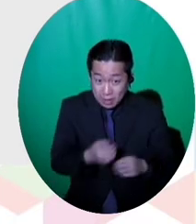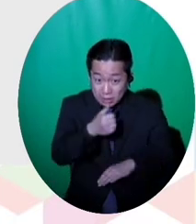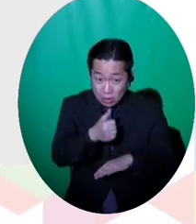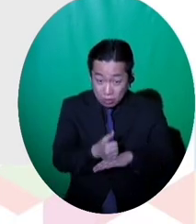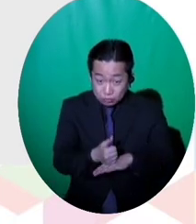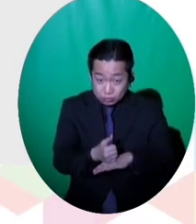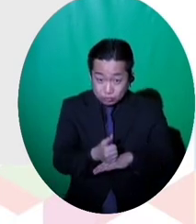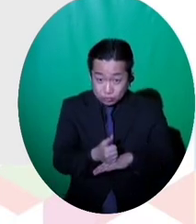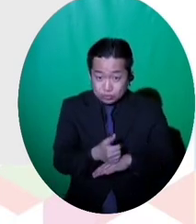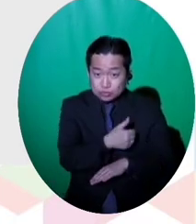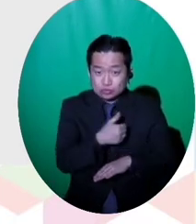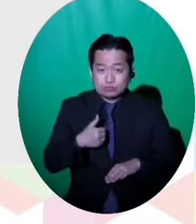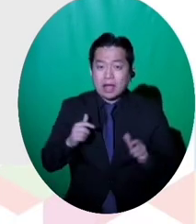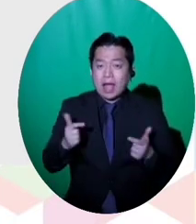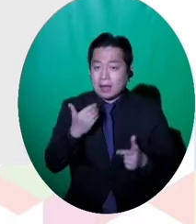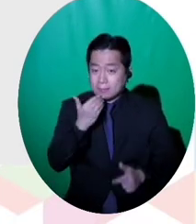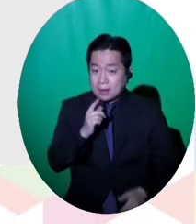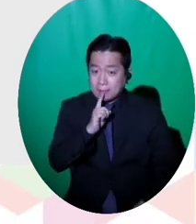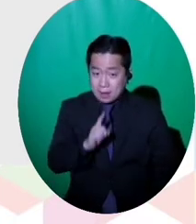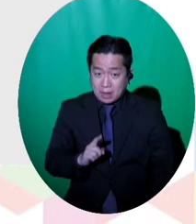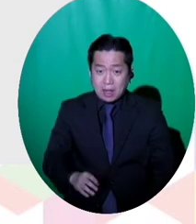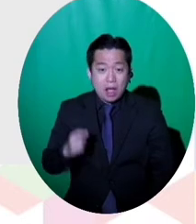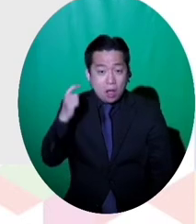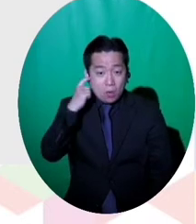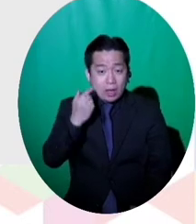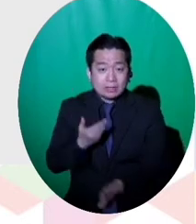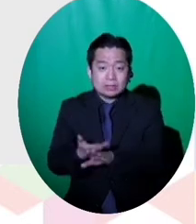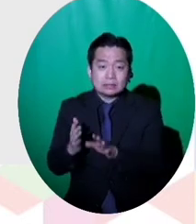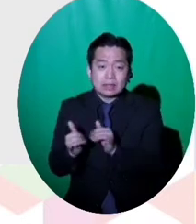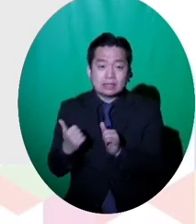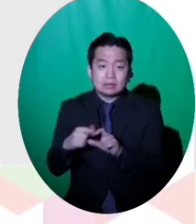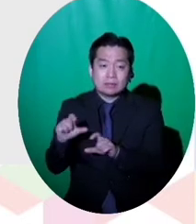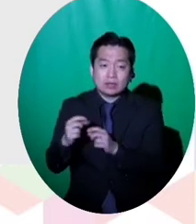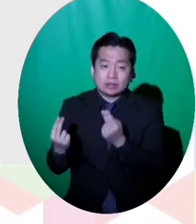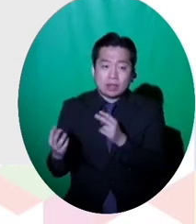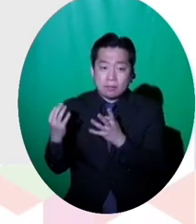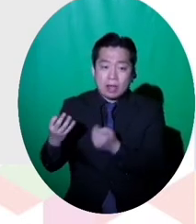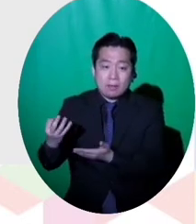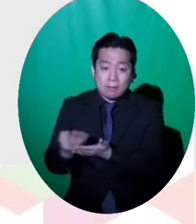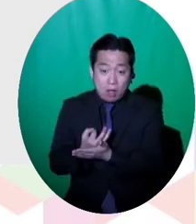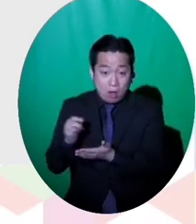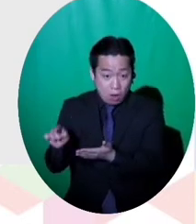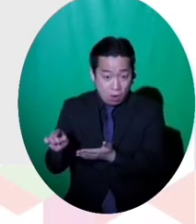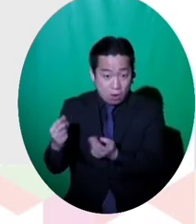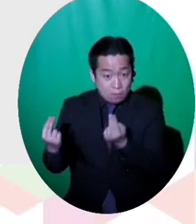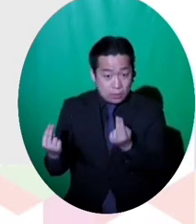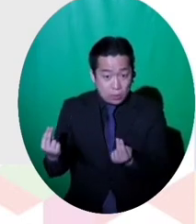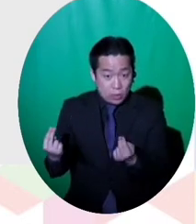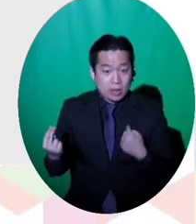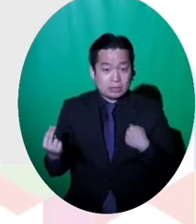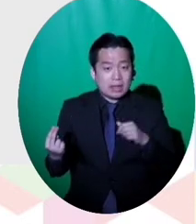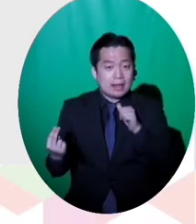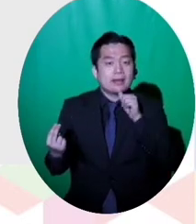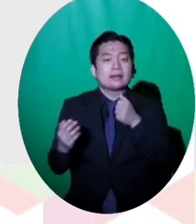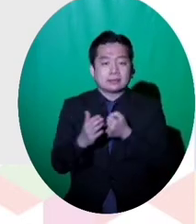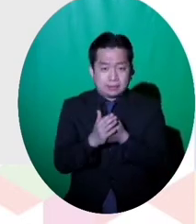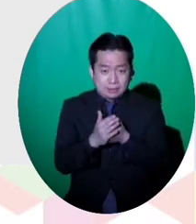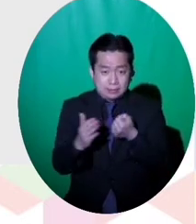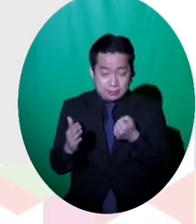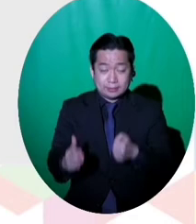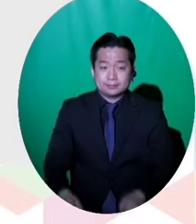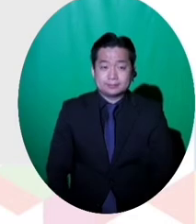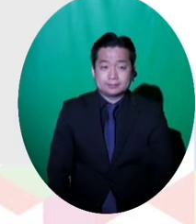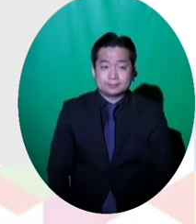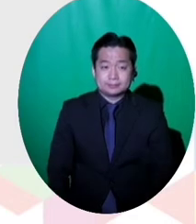people get wealthier, then our relative wealth falls. And so there is, in Hobbes's language, a restless desire for power